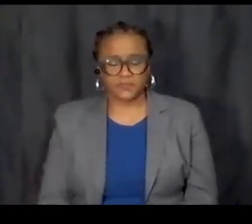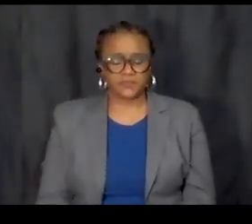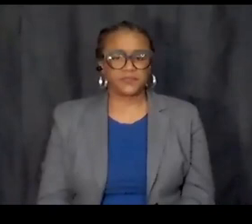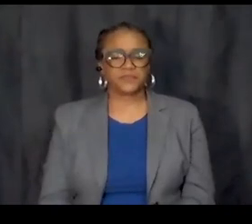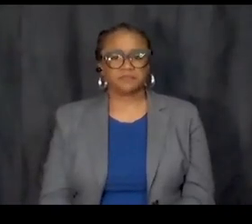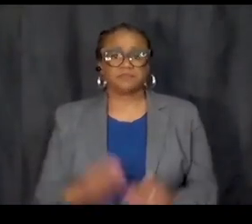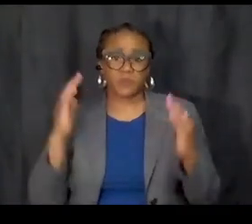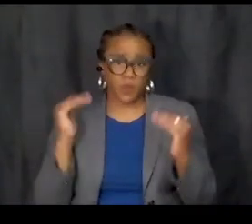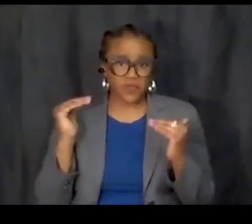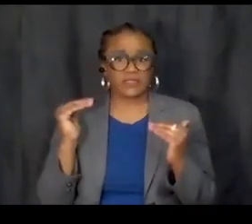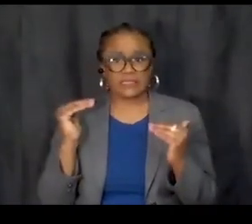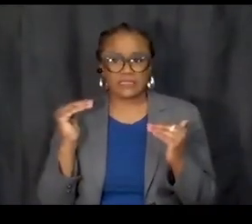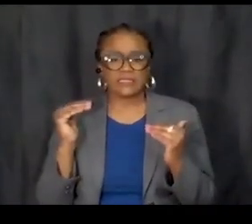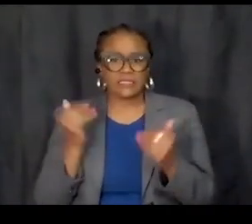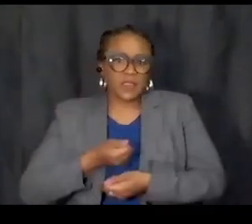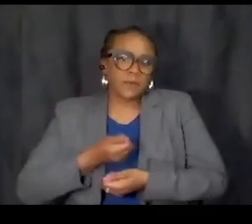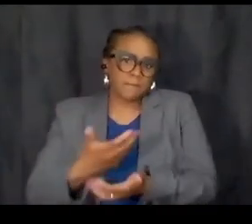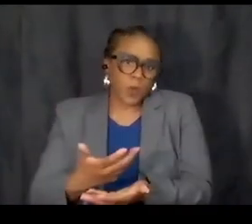And hopefully the poem